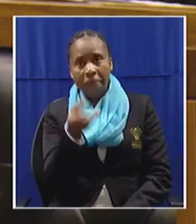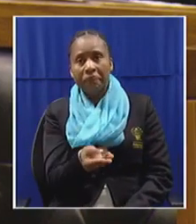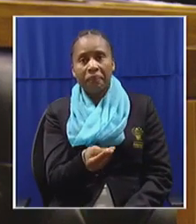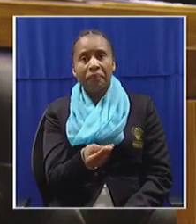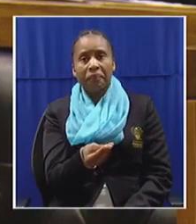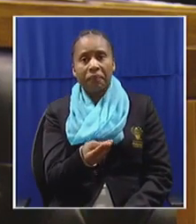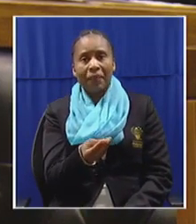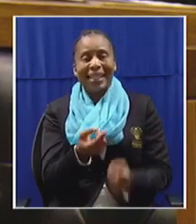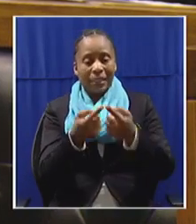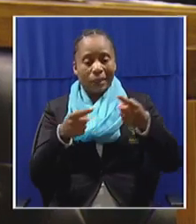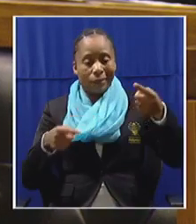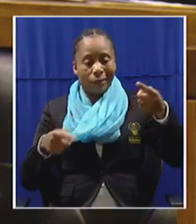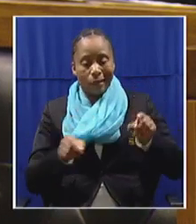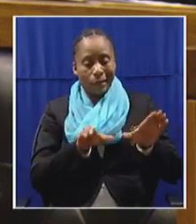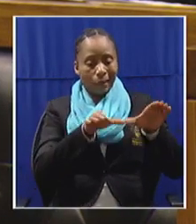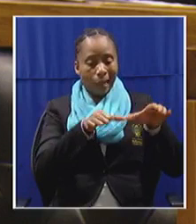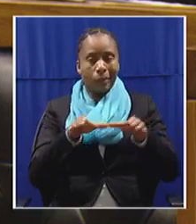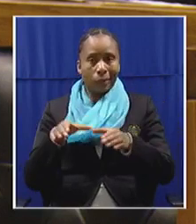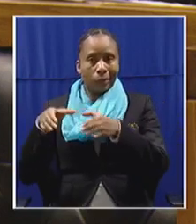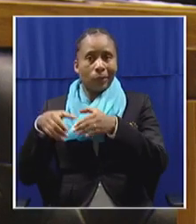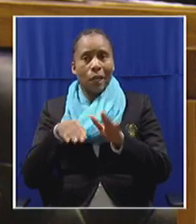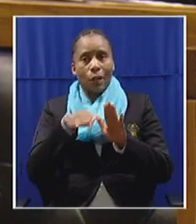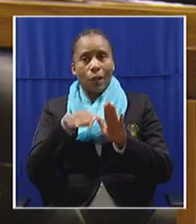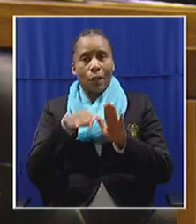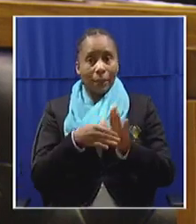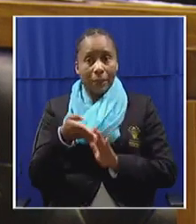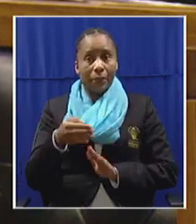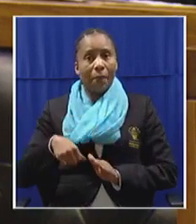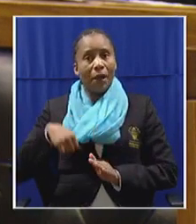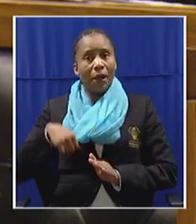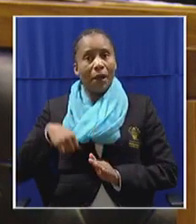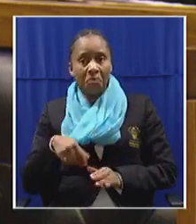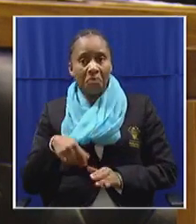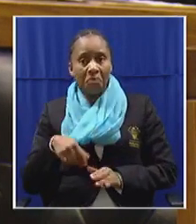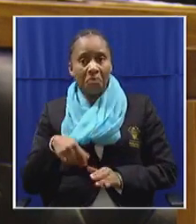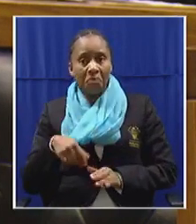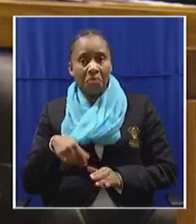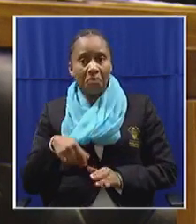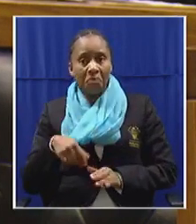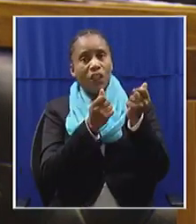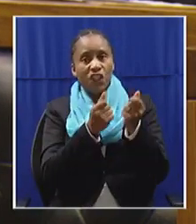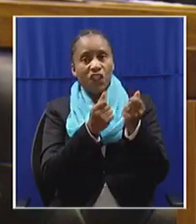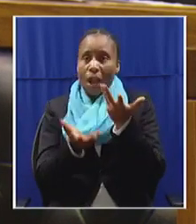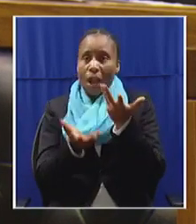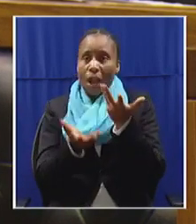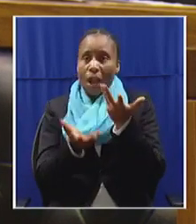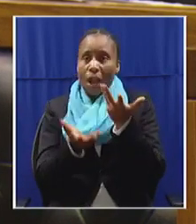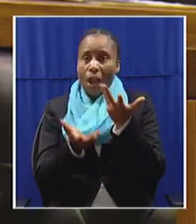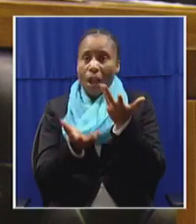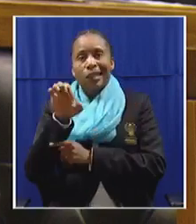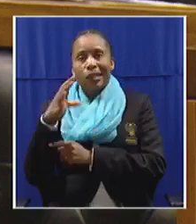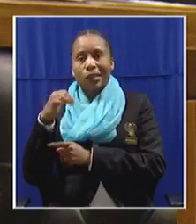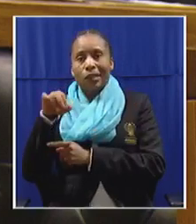various sections and programs of municipalities, whether financial or technical, so that we support those